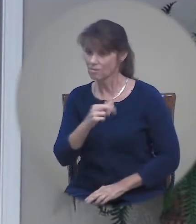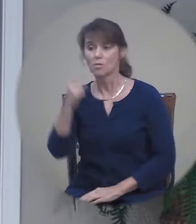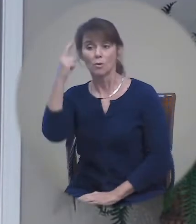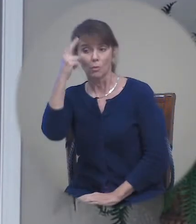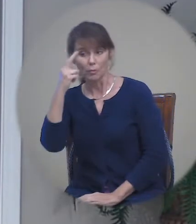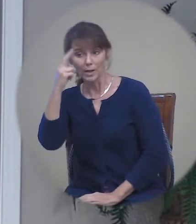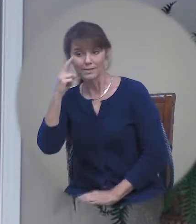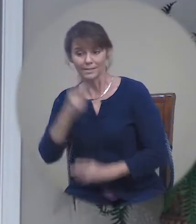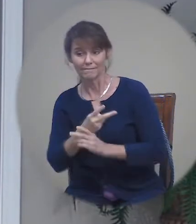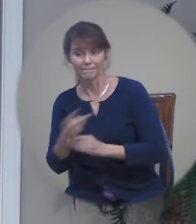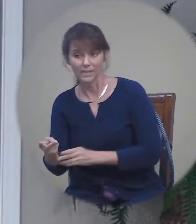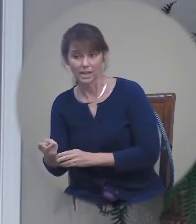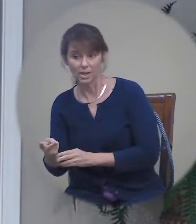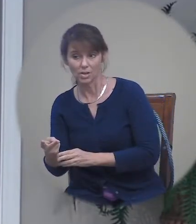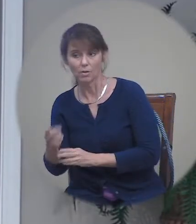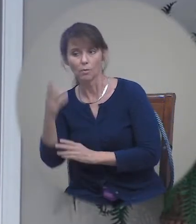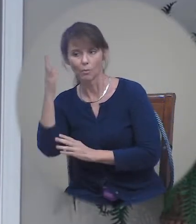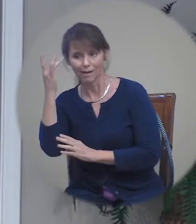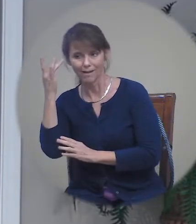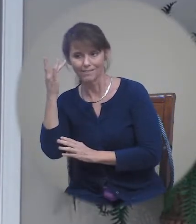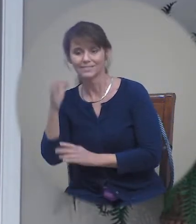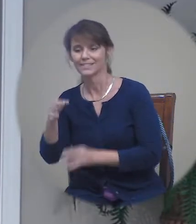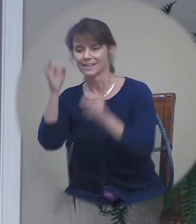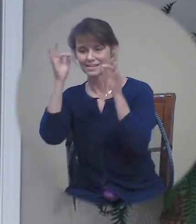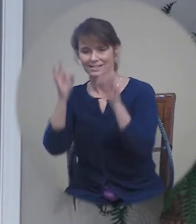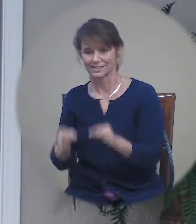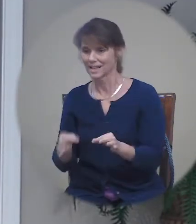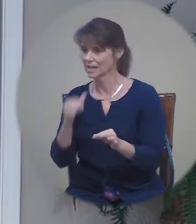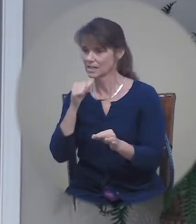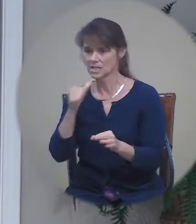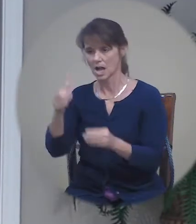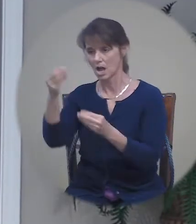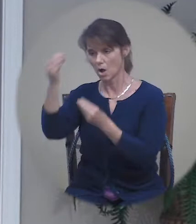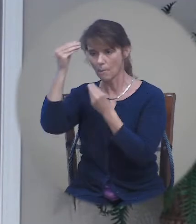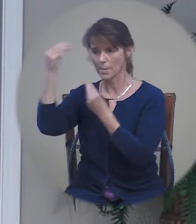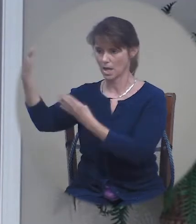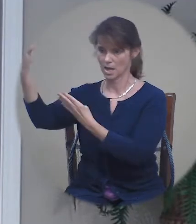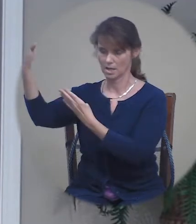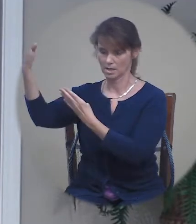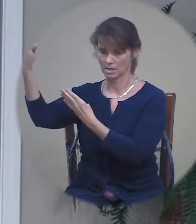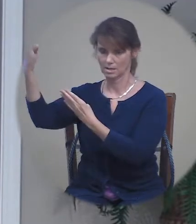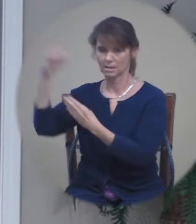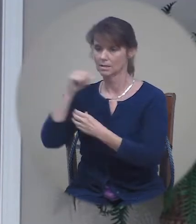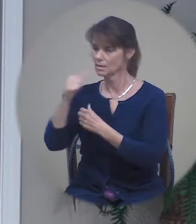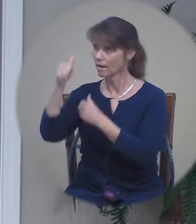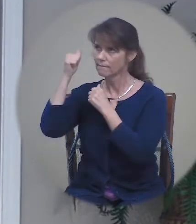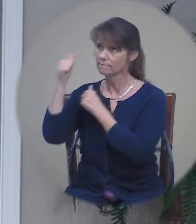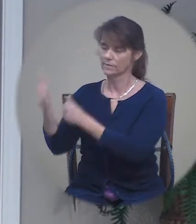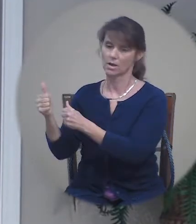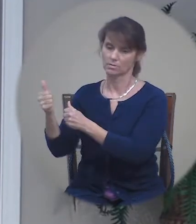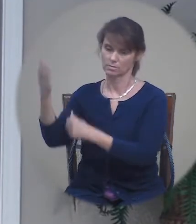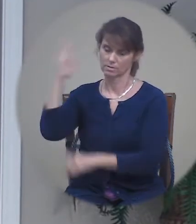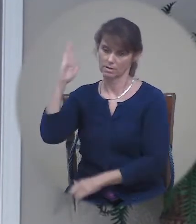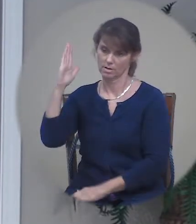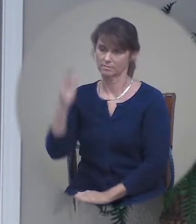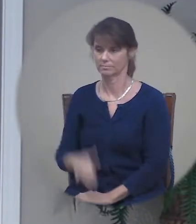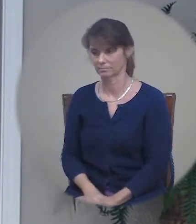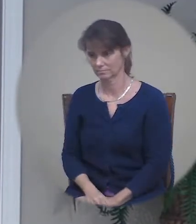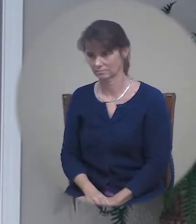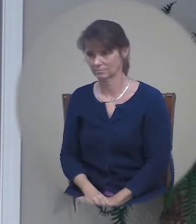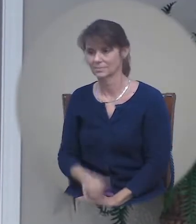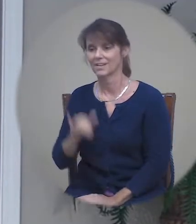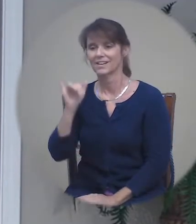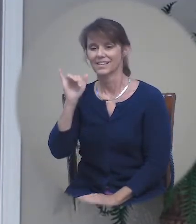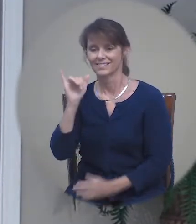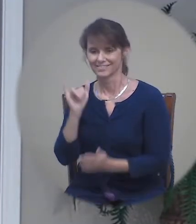fell is because they had chosen to disobey the Lord and not follow the commandments that Moses had set out. And so as you